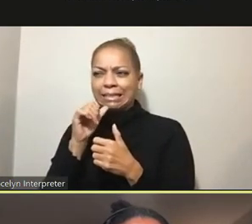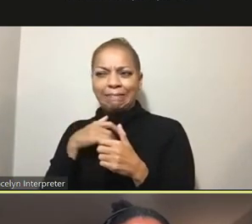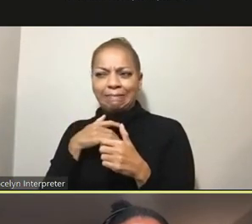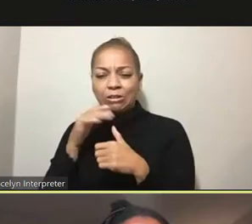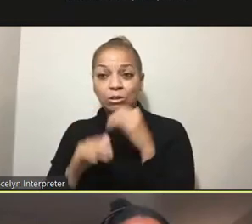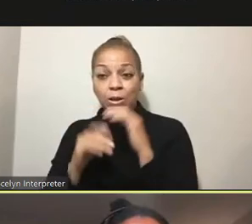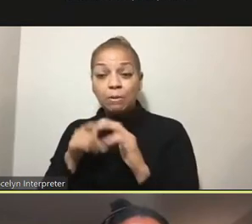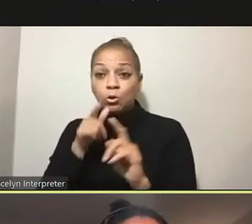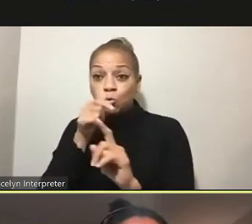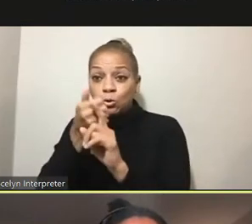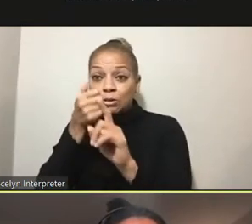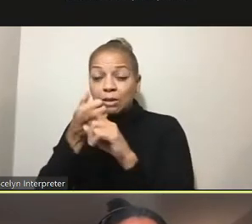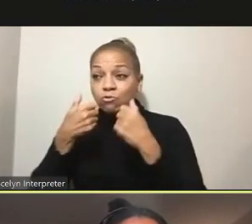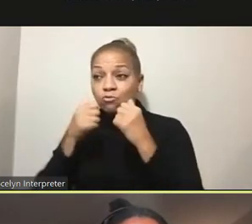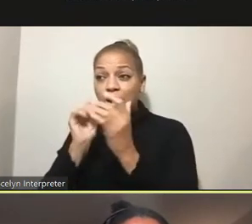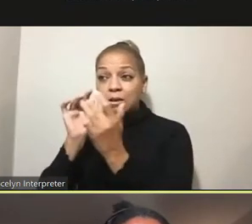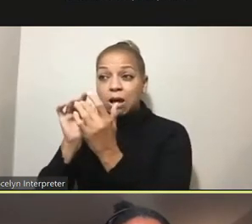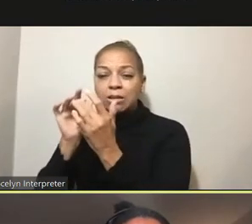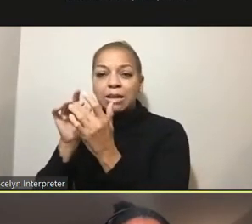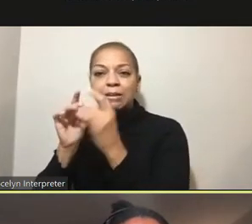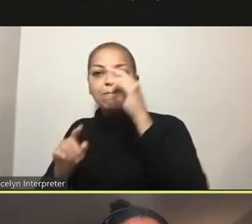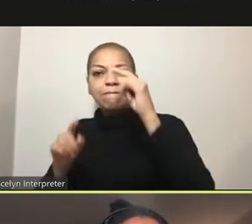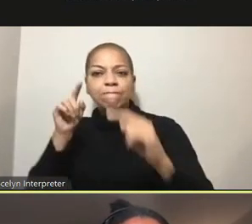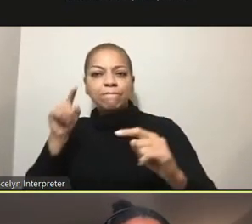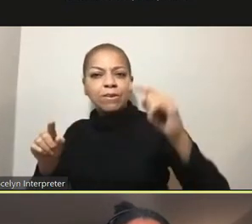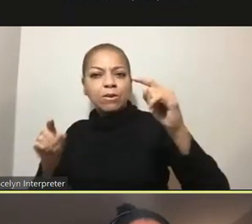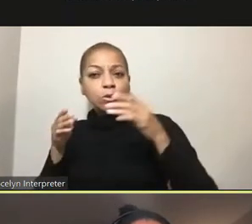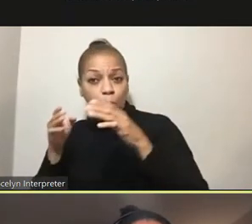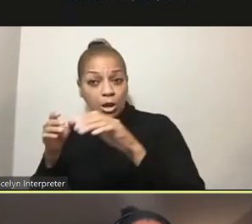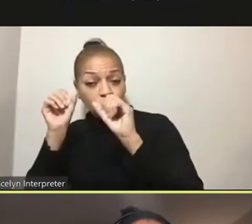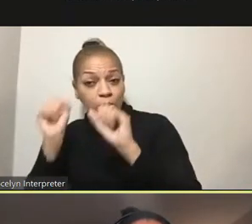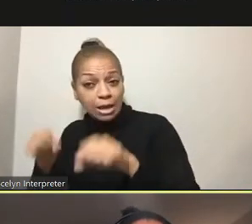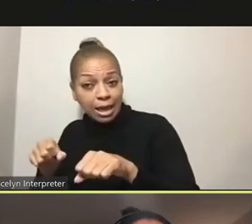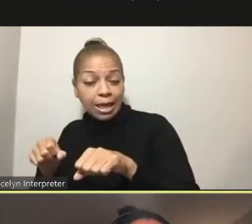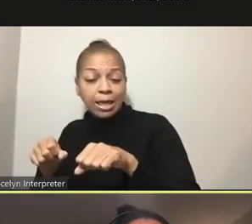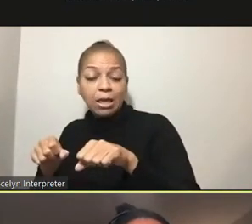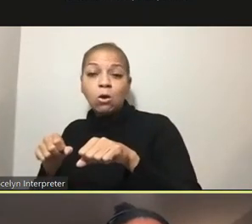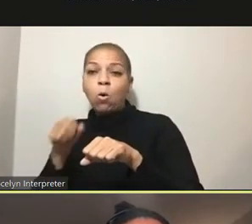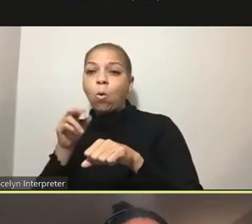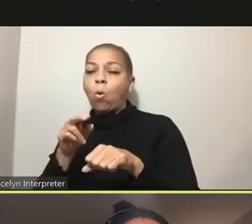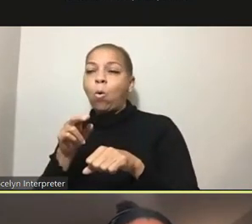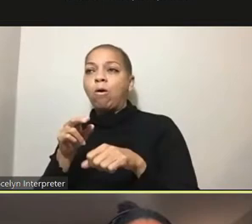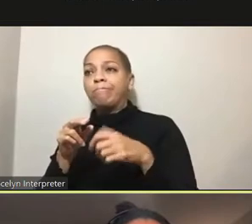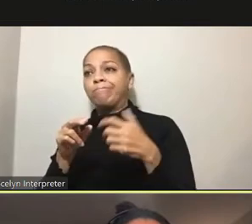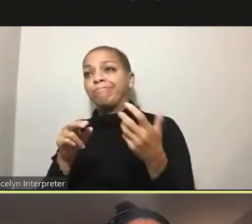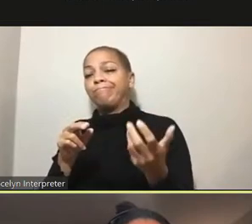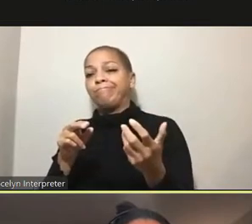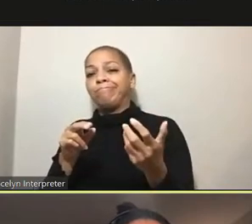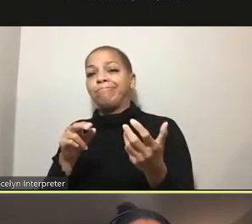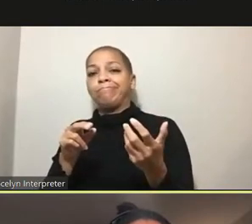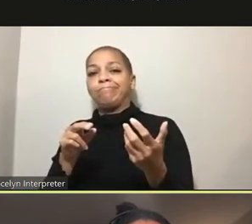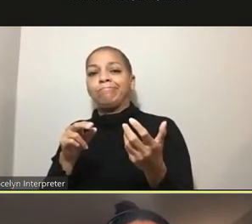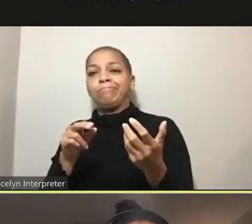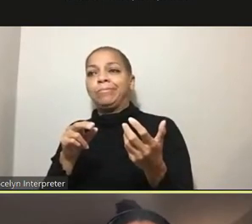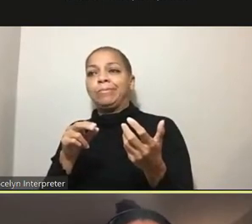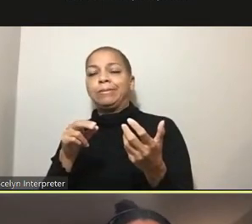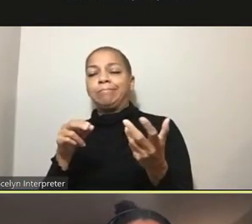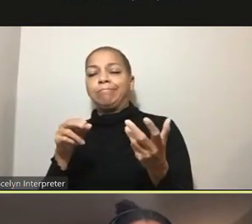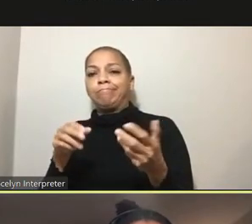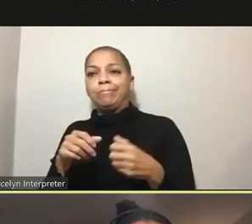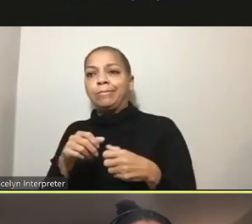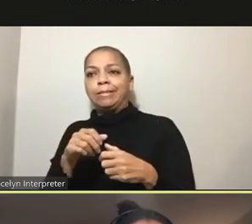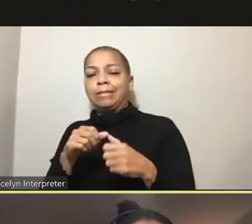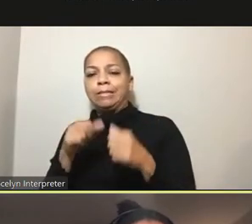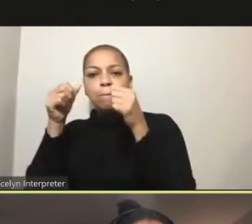through all of the different channels that you could have, or did it just go out and spin out? Because she